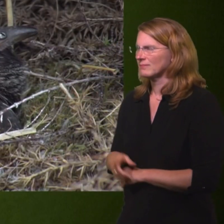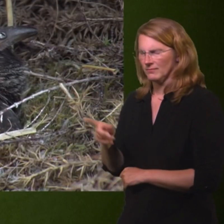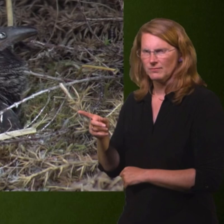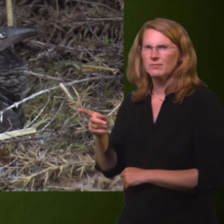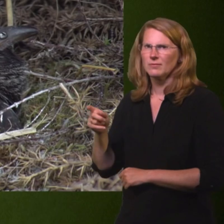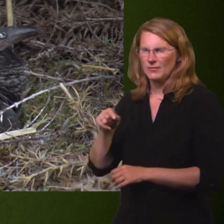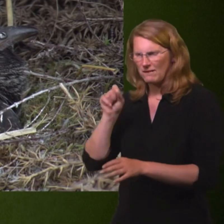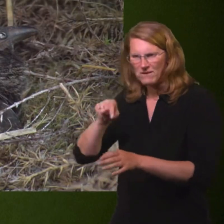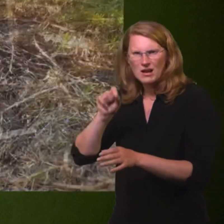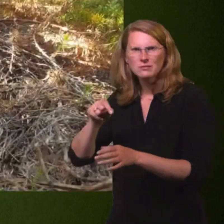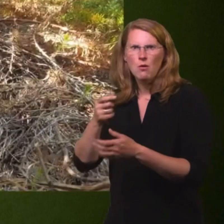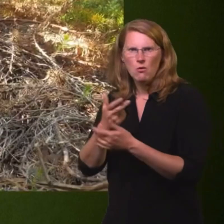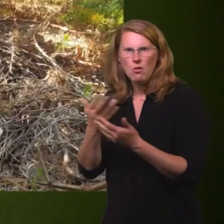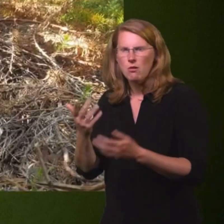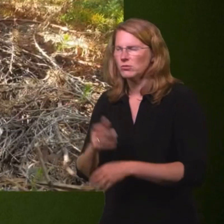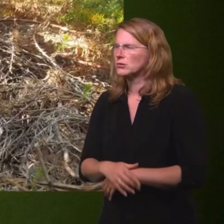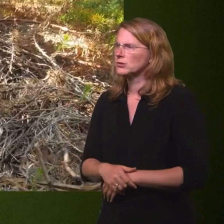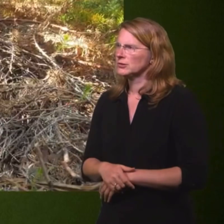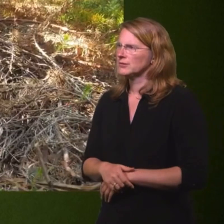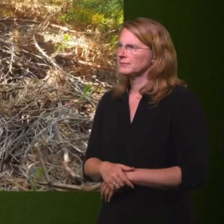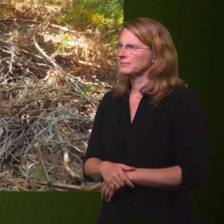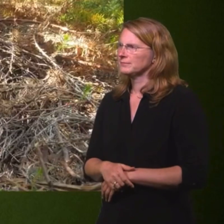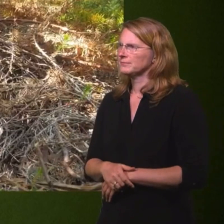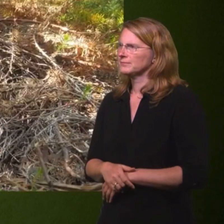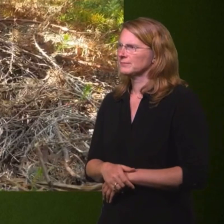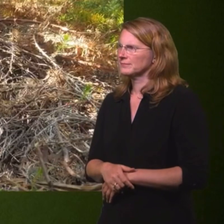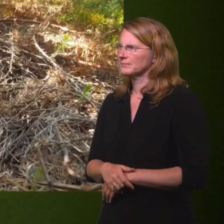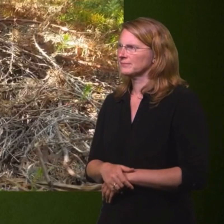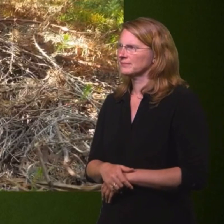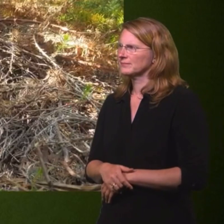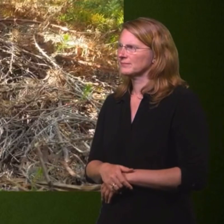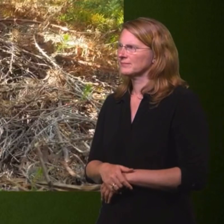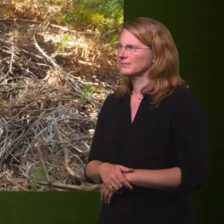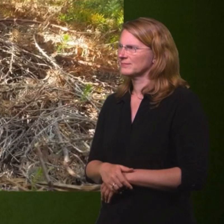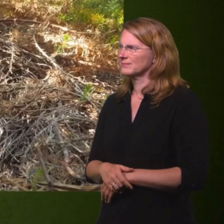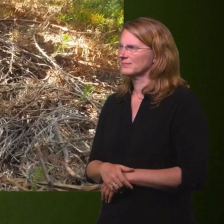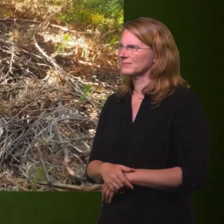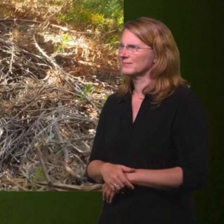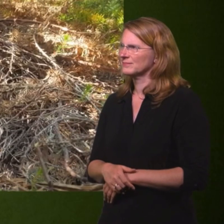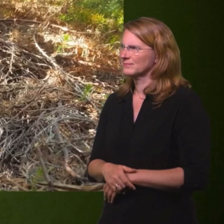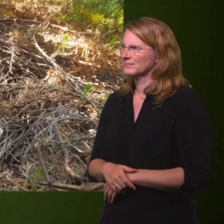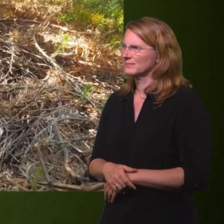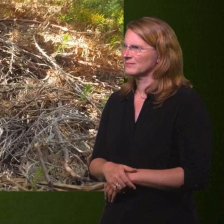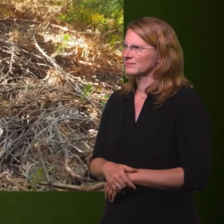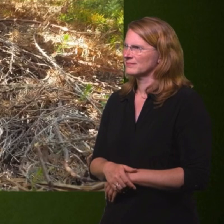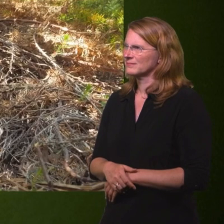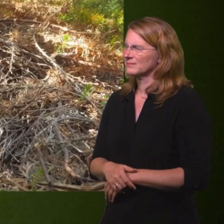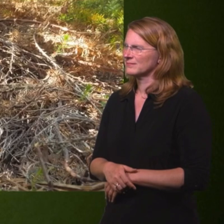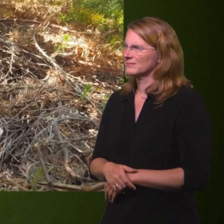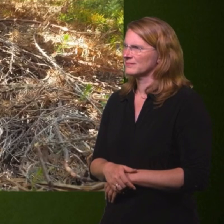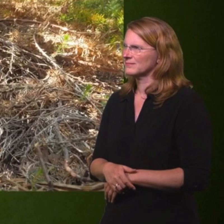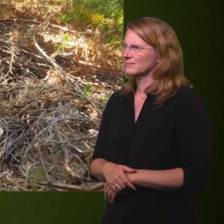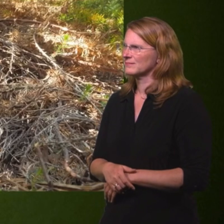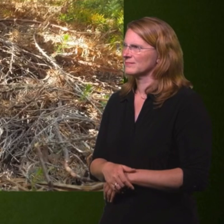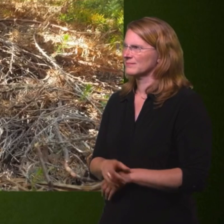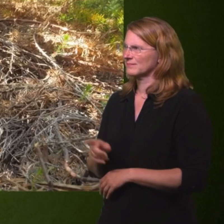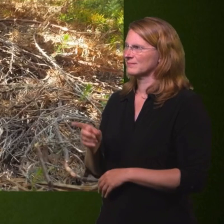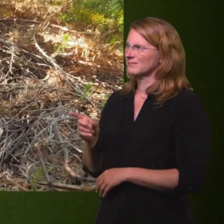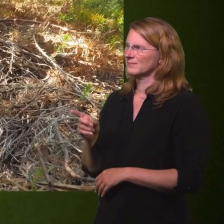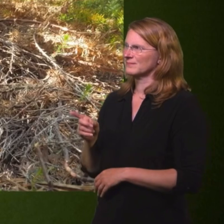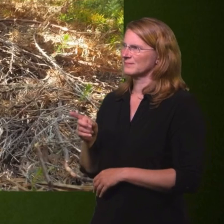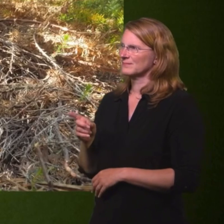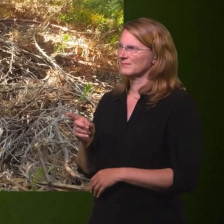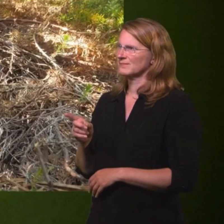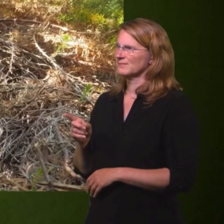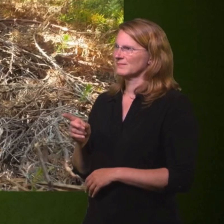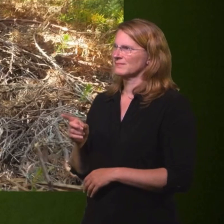nest. Still being fed a lot, that's why it's getting so big, with that massive gape that those poor meadow pipits have to